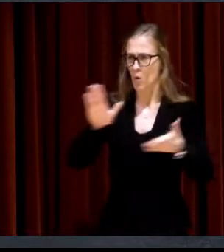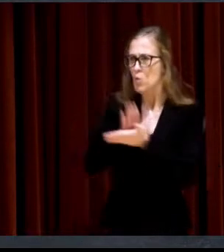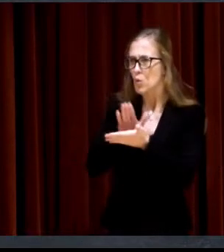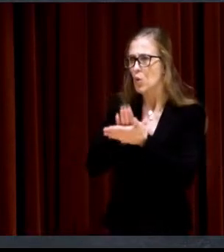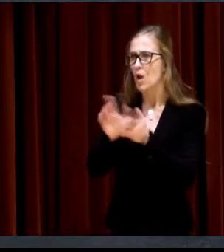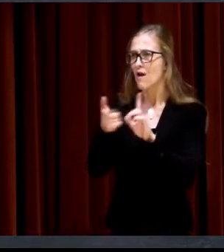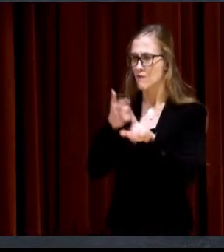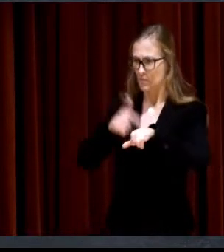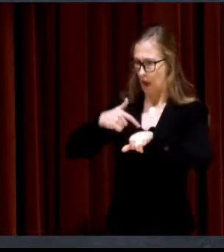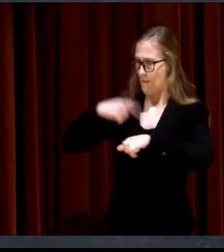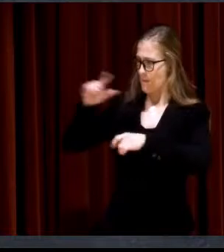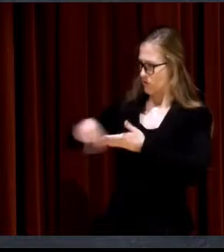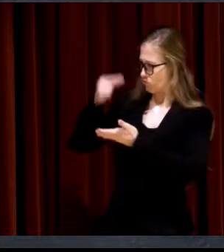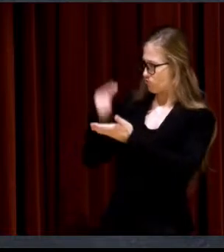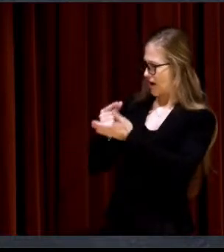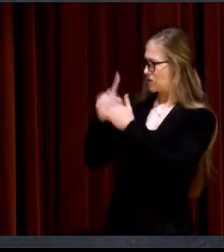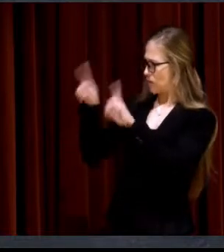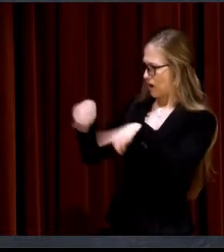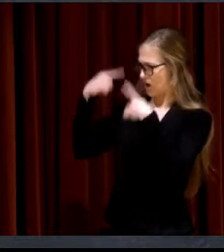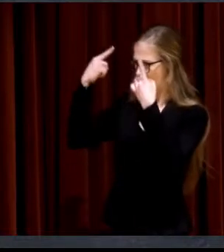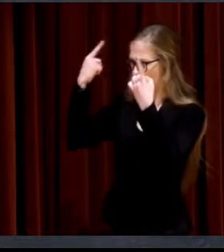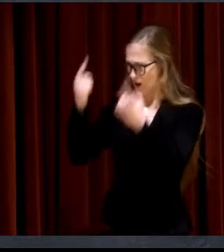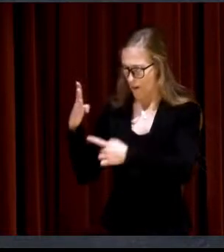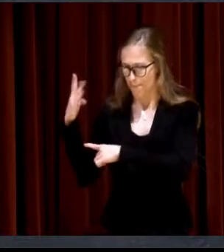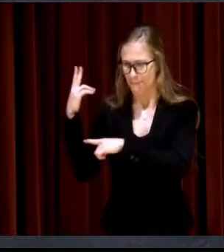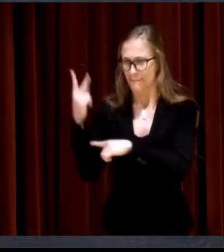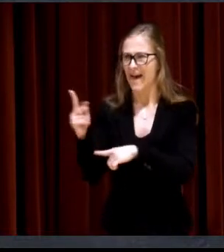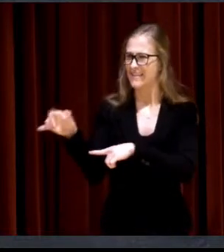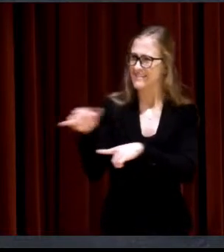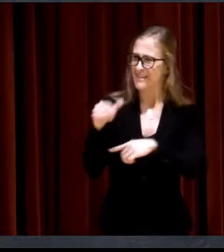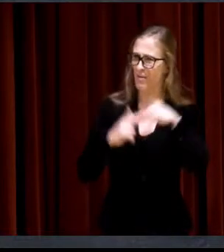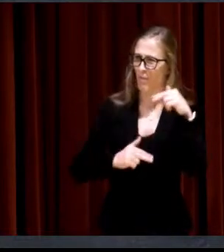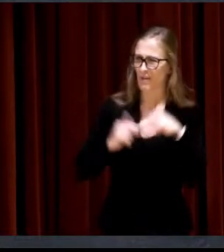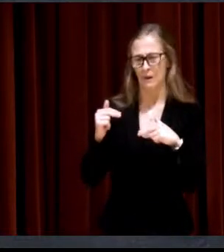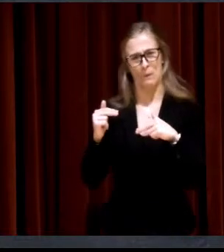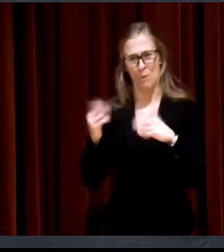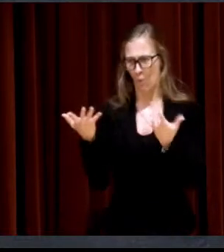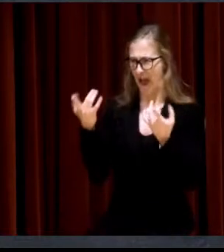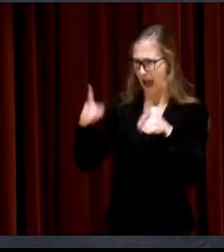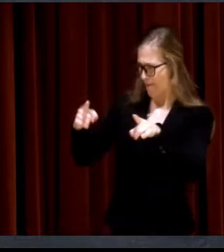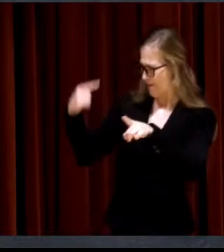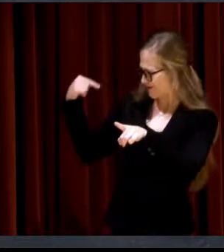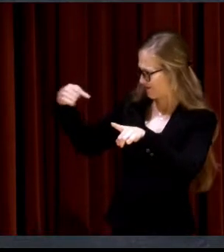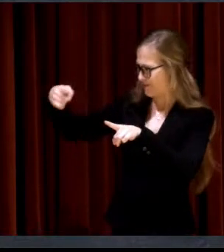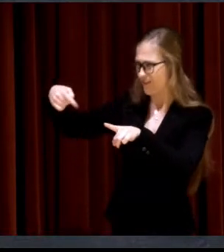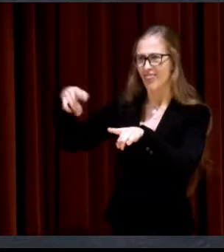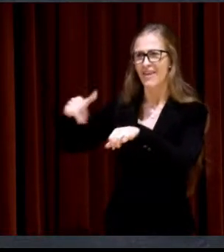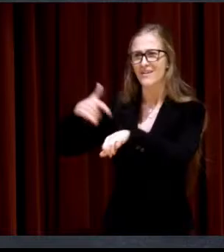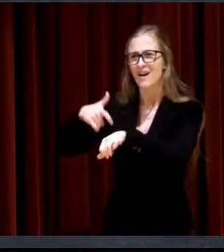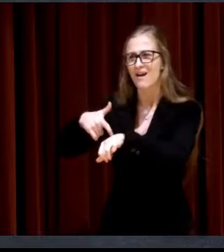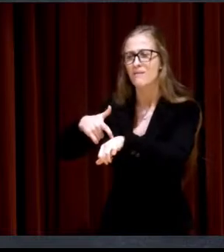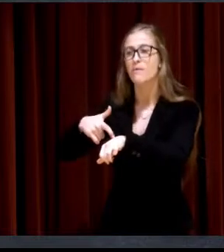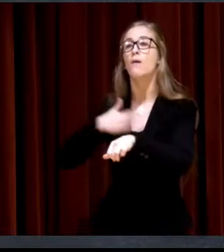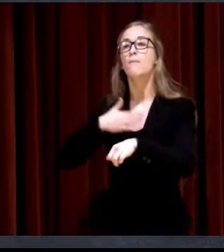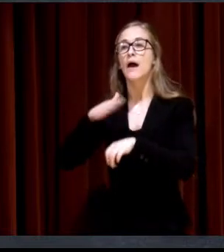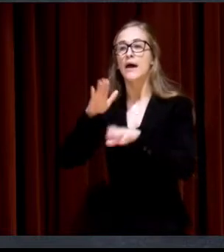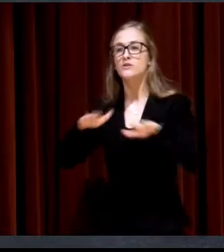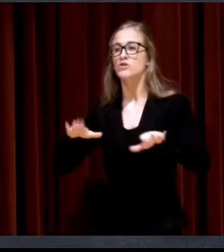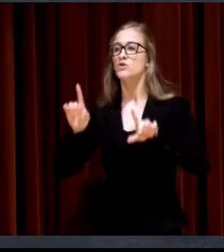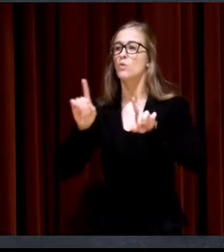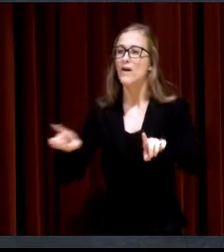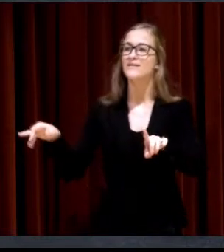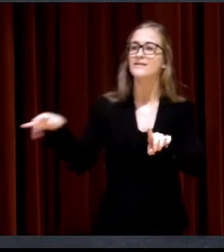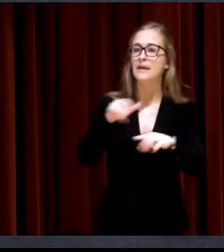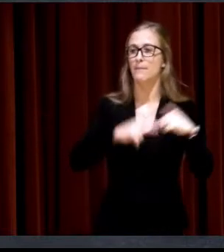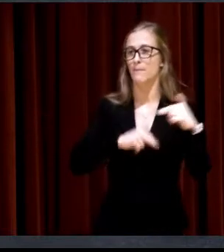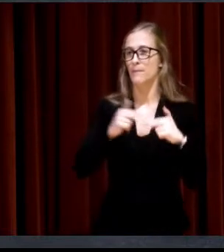from the time I graduated until I came back to the same buildings? My children went through some of the same buildings that were there. And